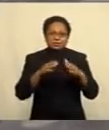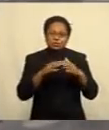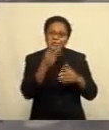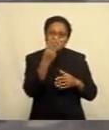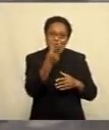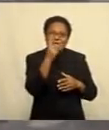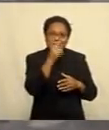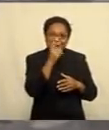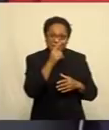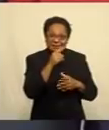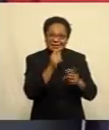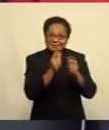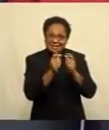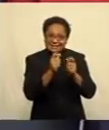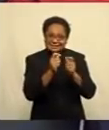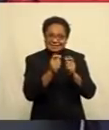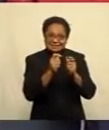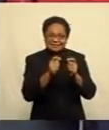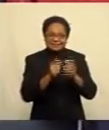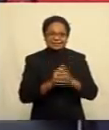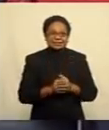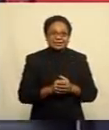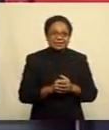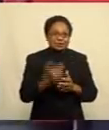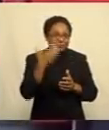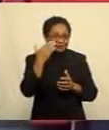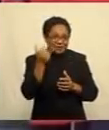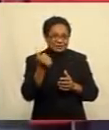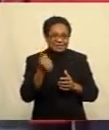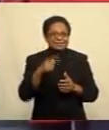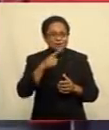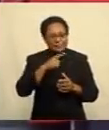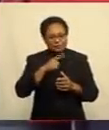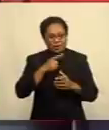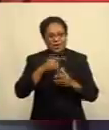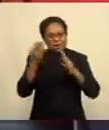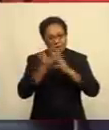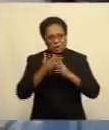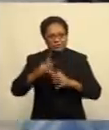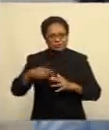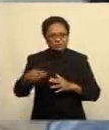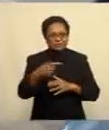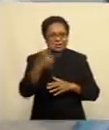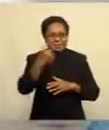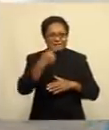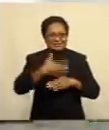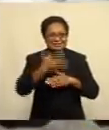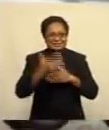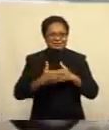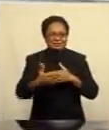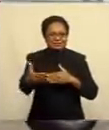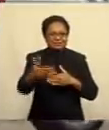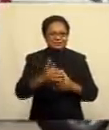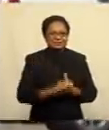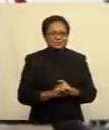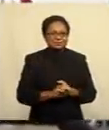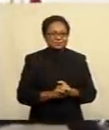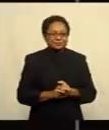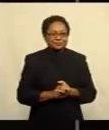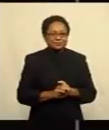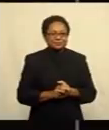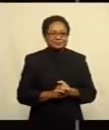were tested remains on lockdown for at least the next 11 days. Apenisong Kardobu, FBC